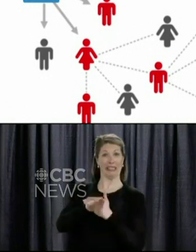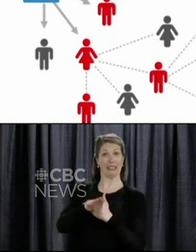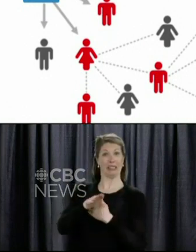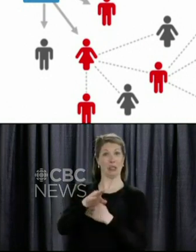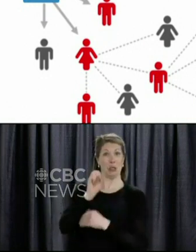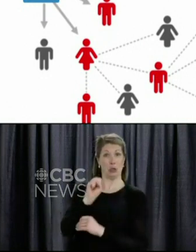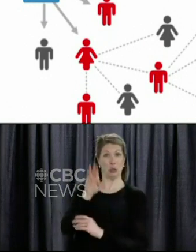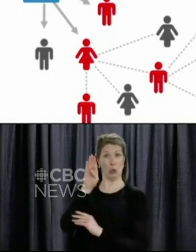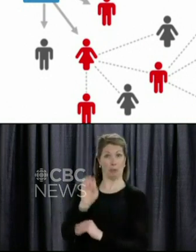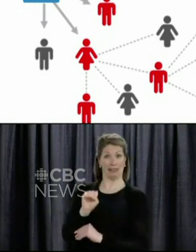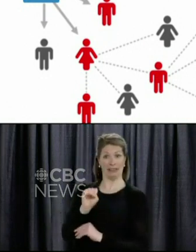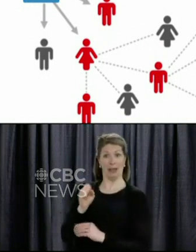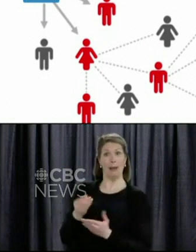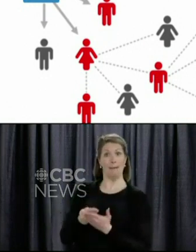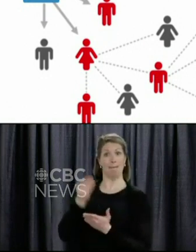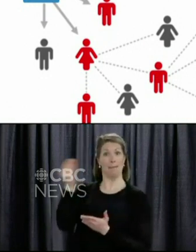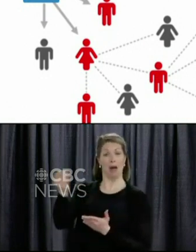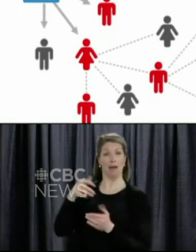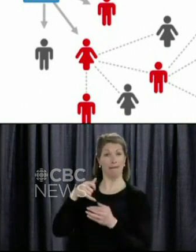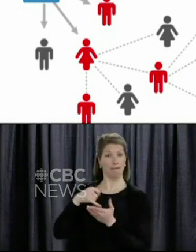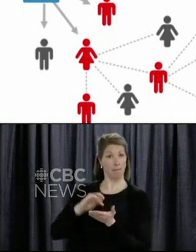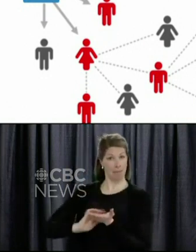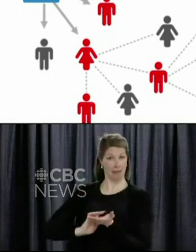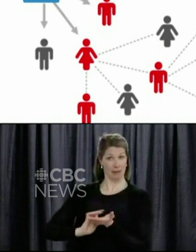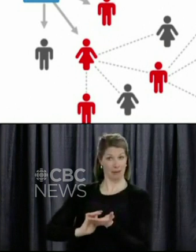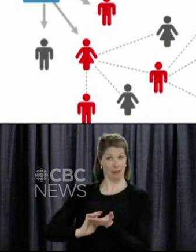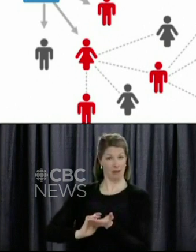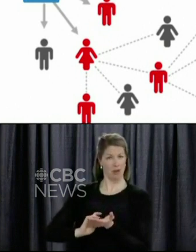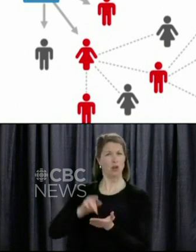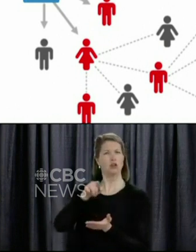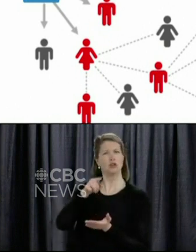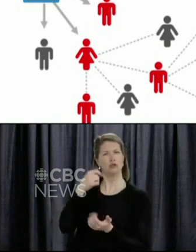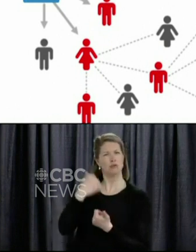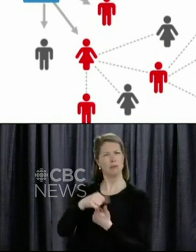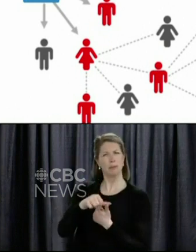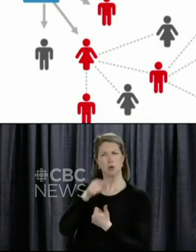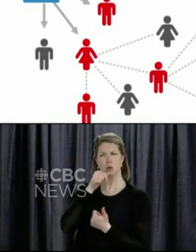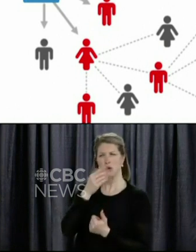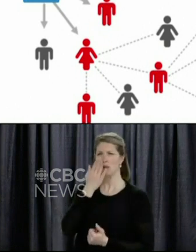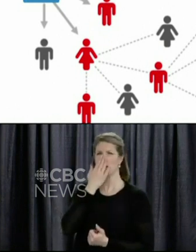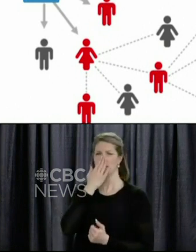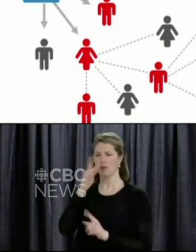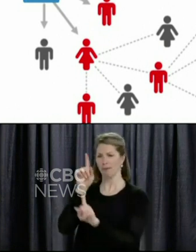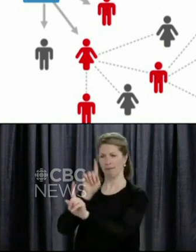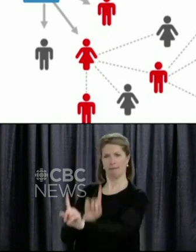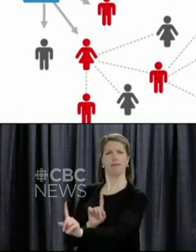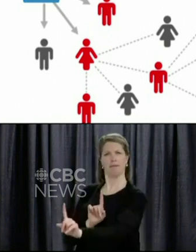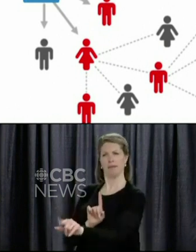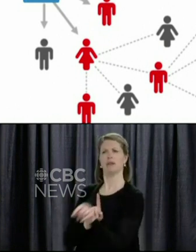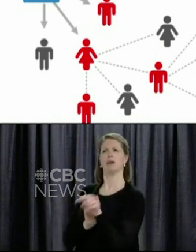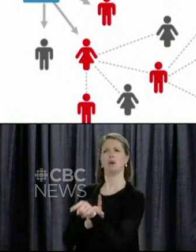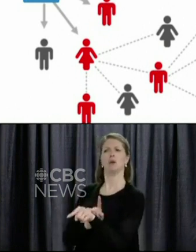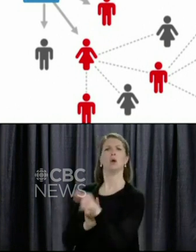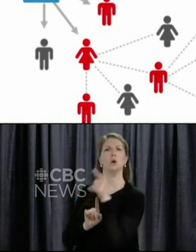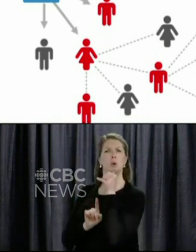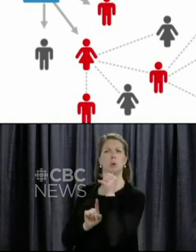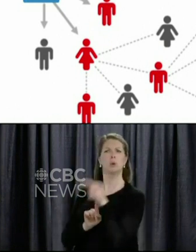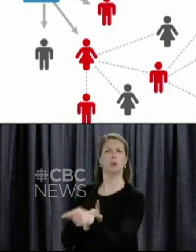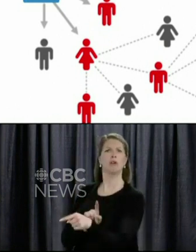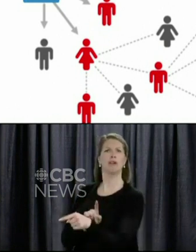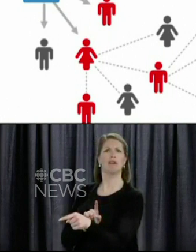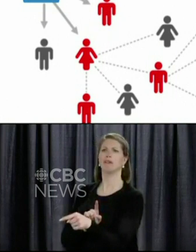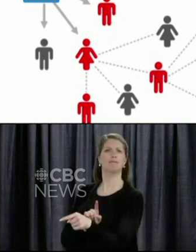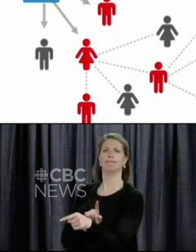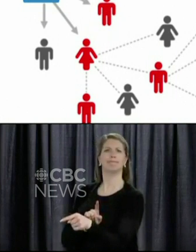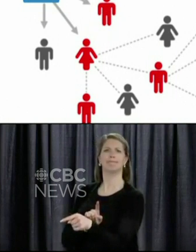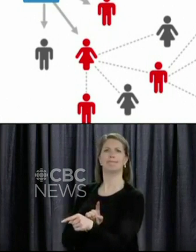ago? You may or may not, but if you had volunteered and consented to a digital